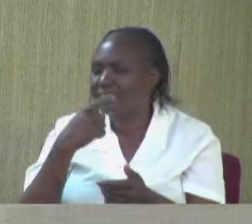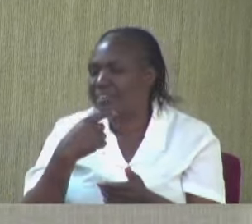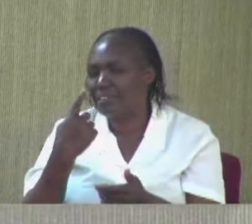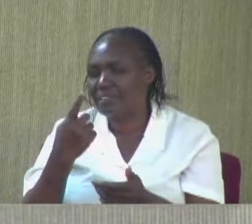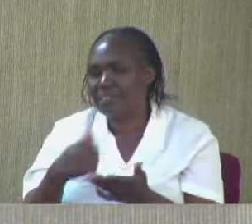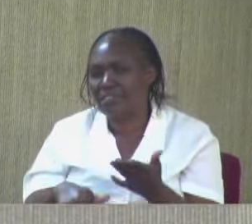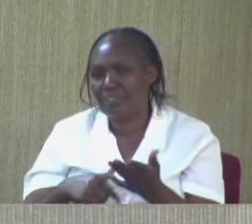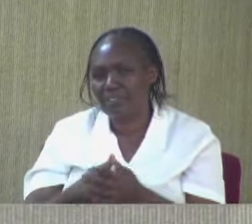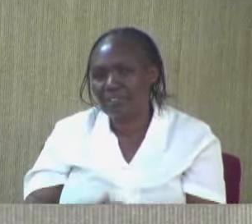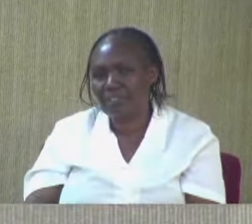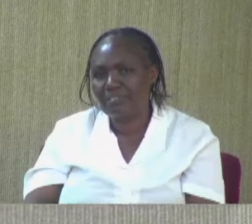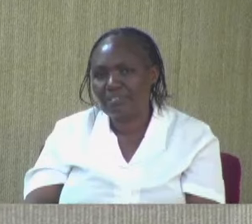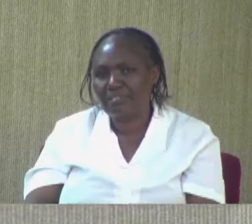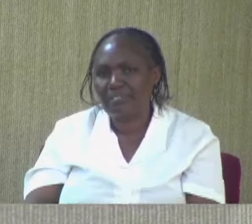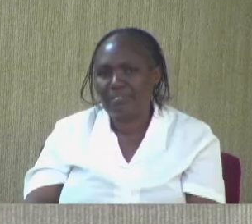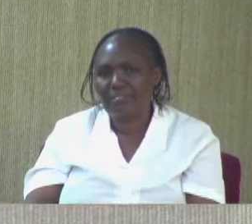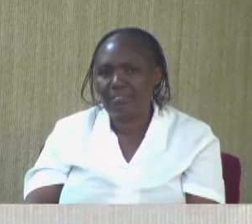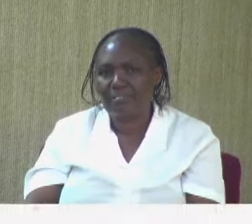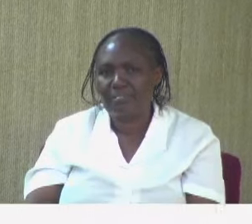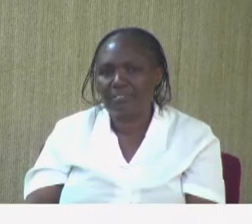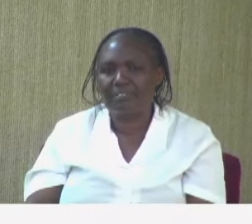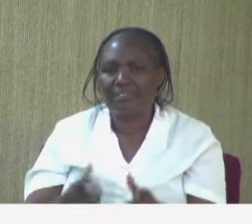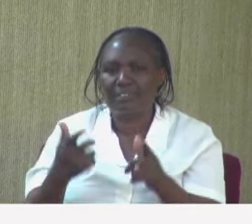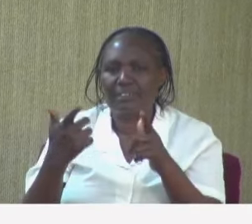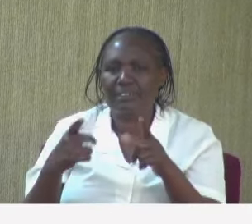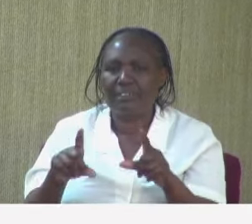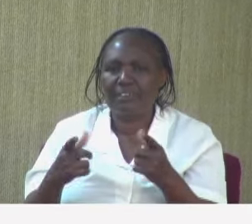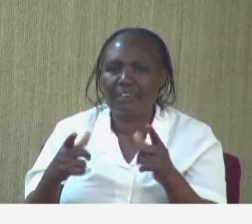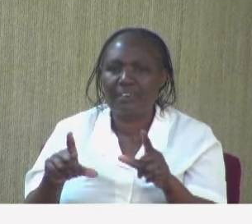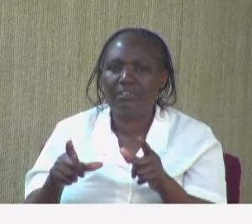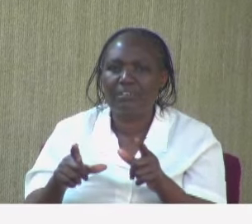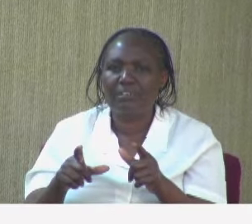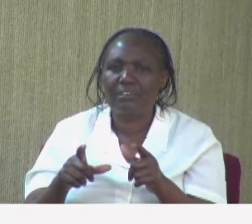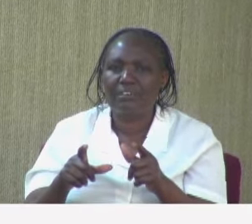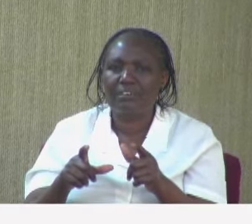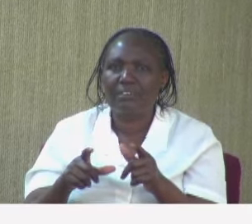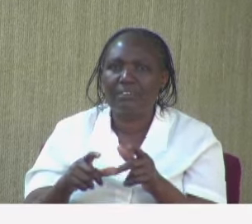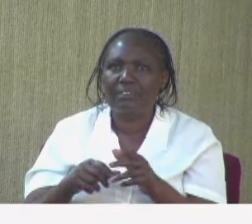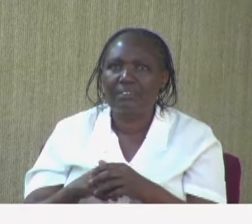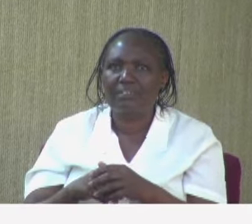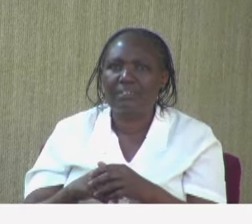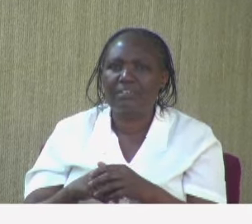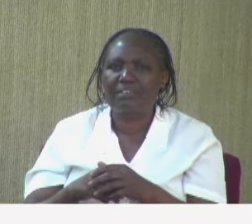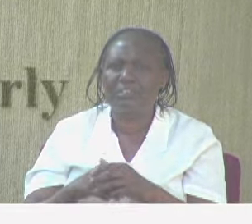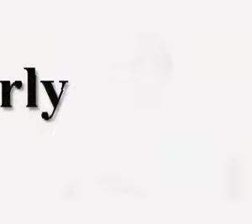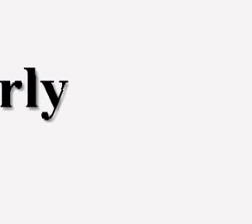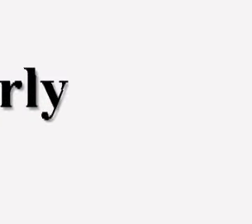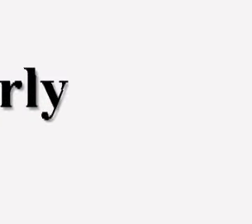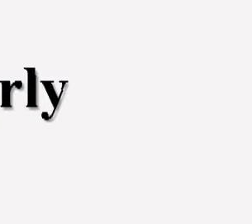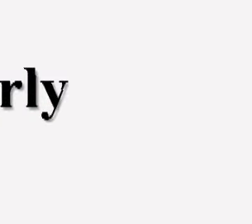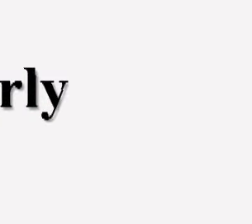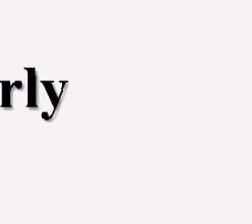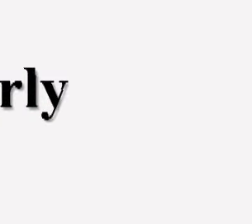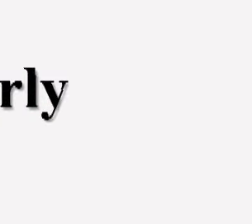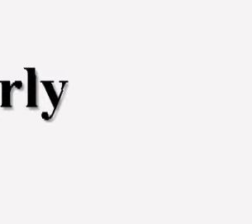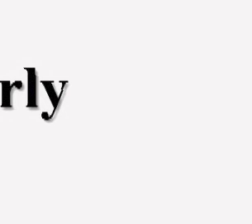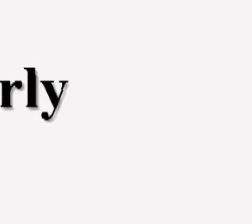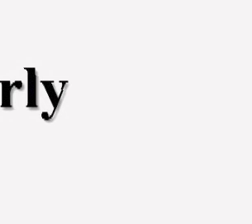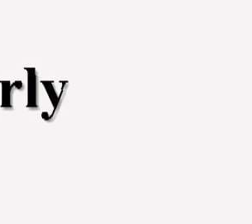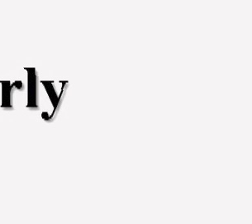Early writings. Language is altogether too feeble to attempt